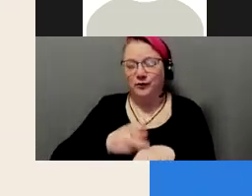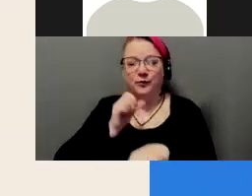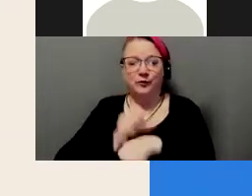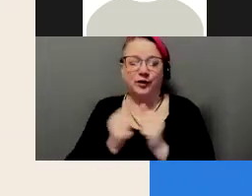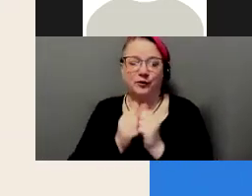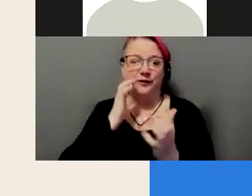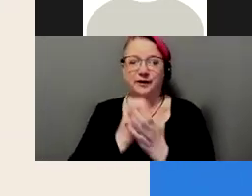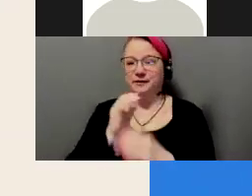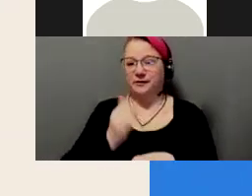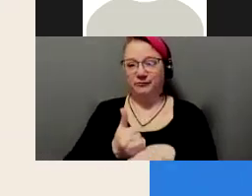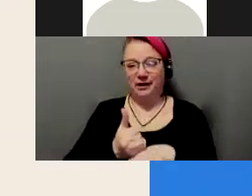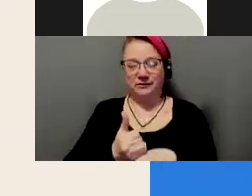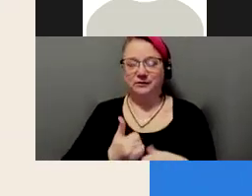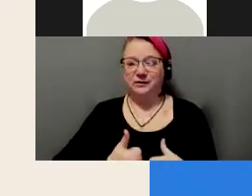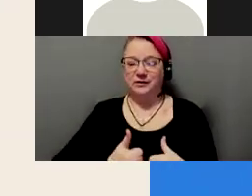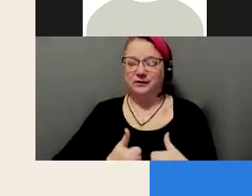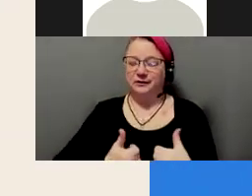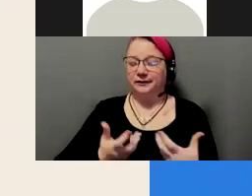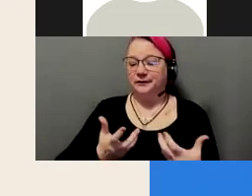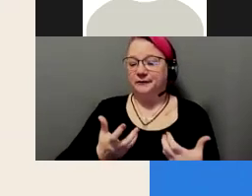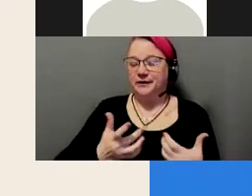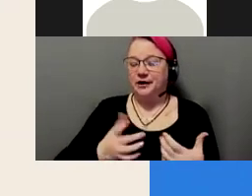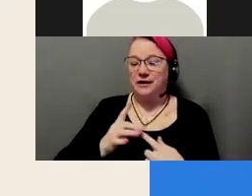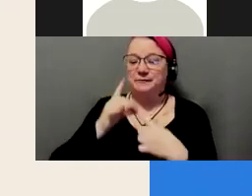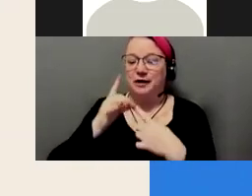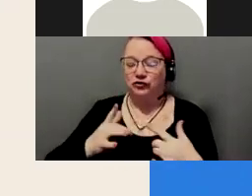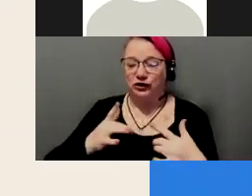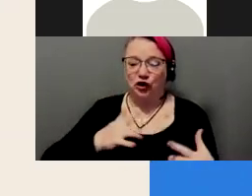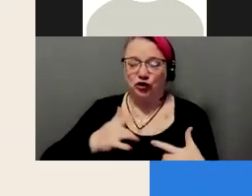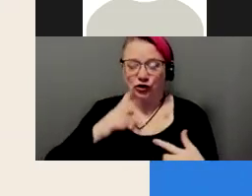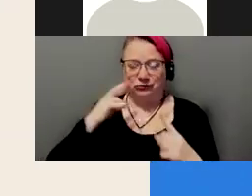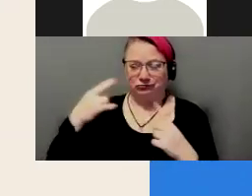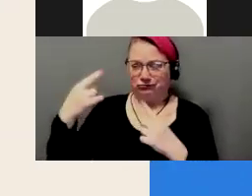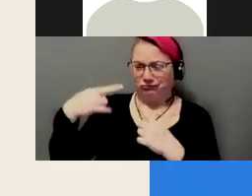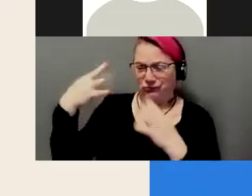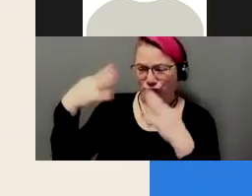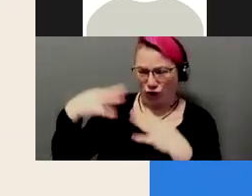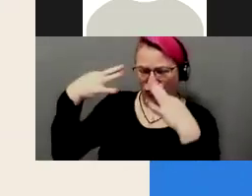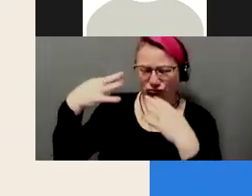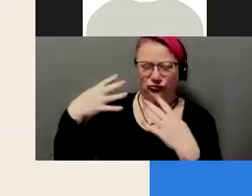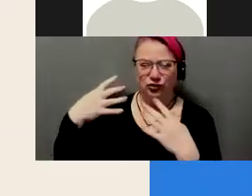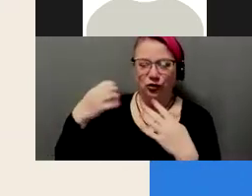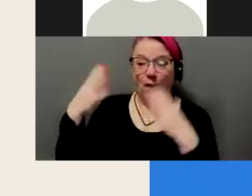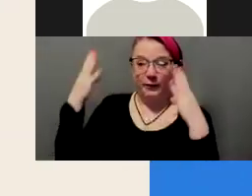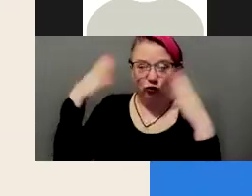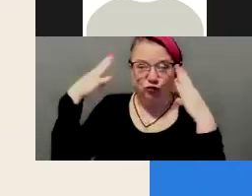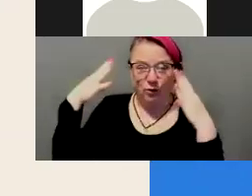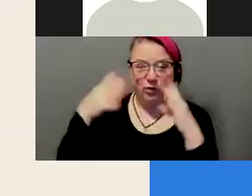These survivors are often especially concerned that they will be judged or that they may get into trouble, especially among